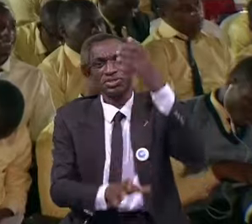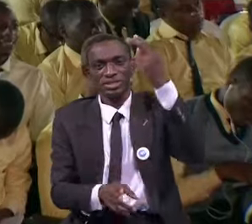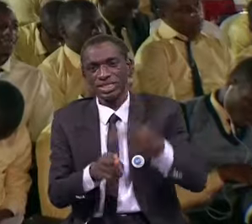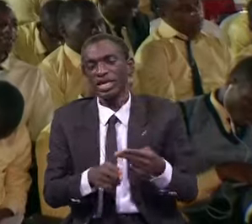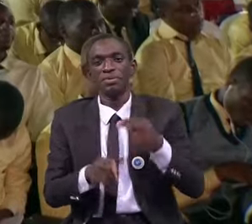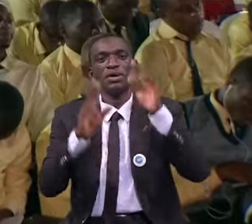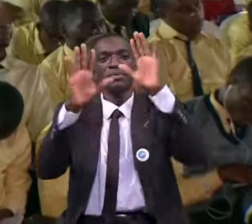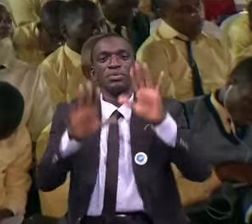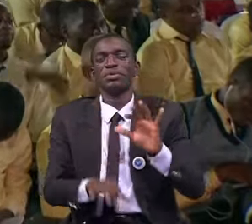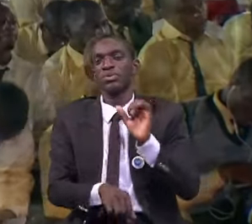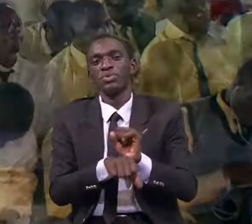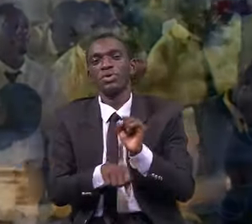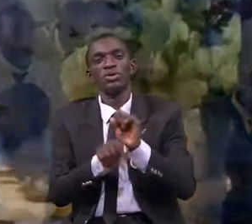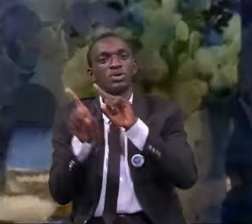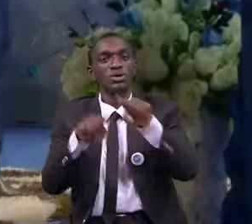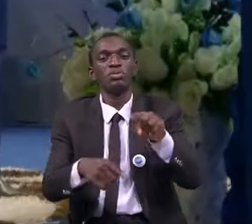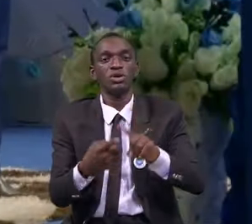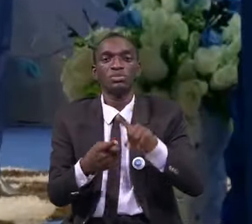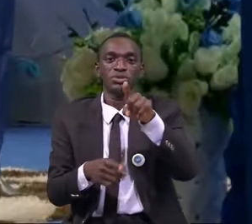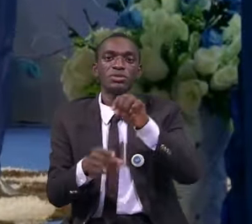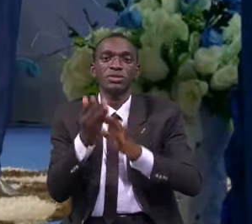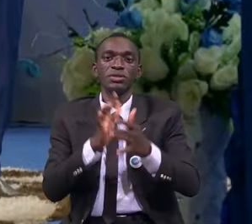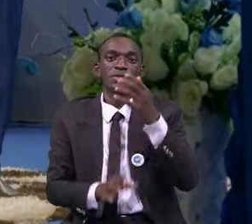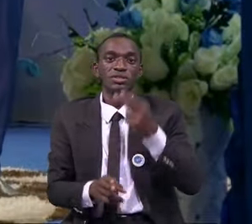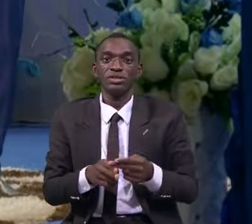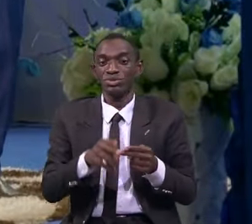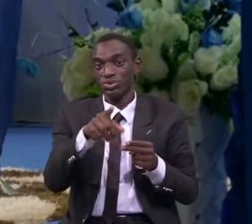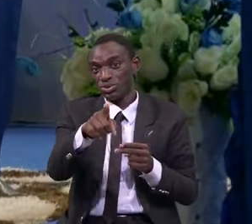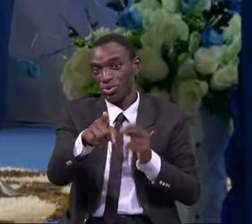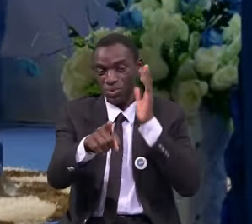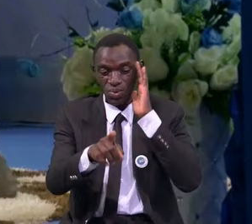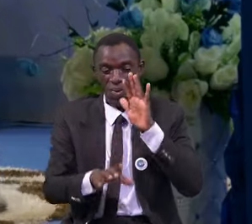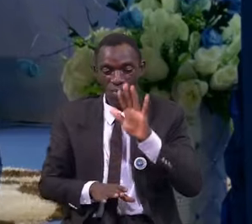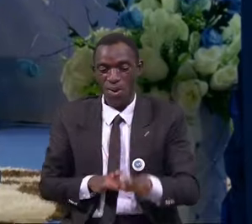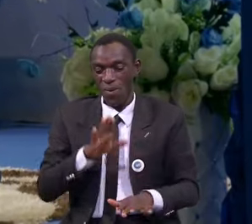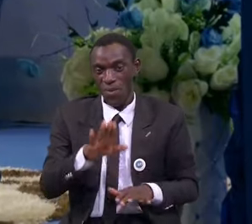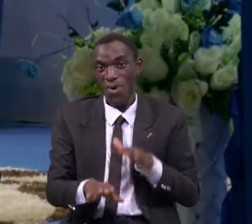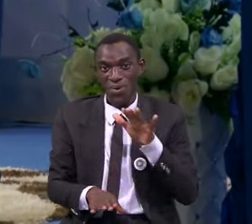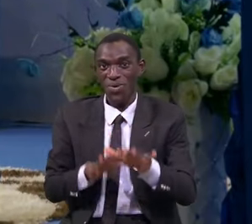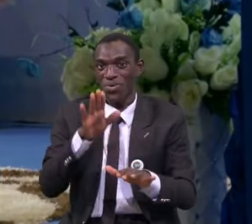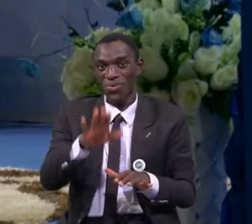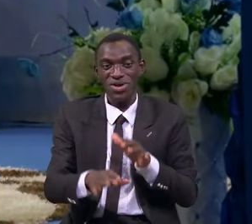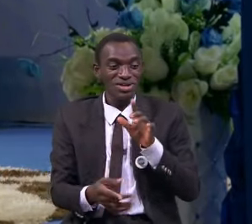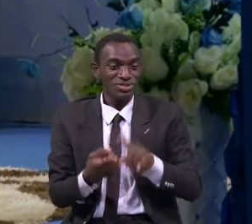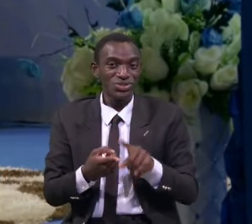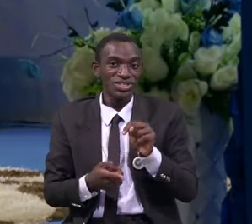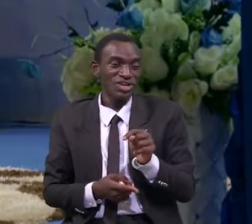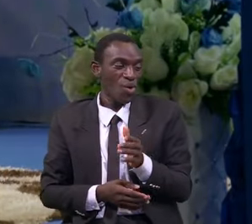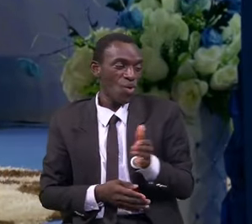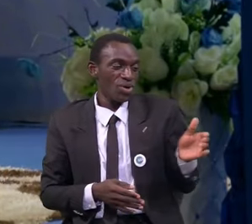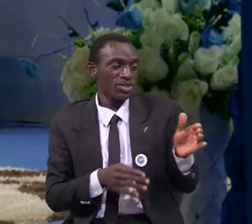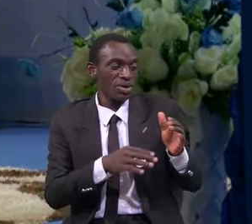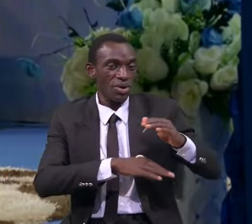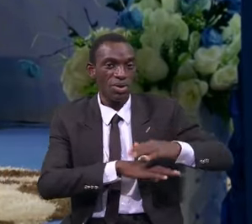And as you're walking and leaping, you'll come here to my, to your own right hand side. You'll